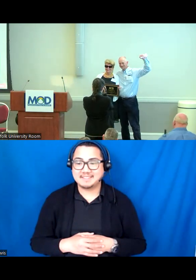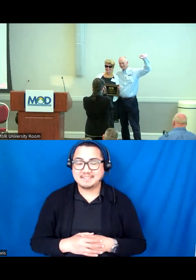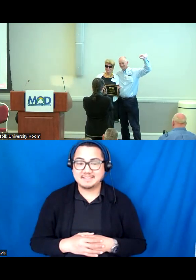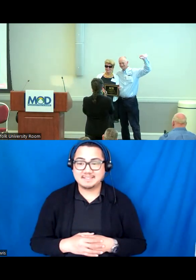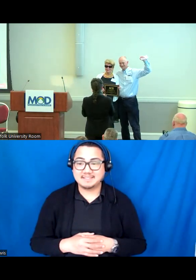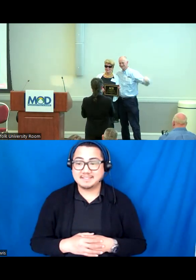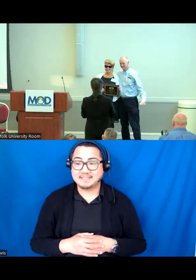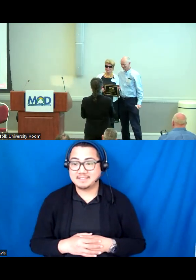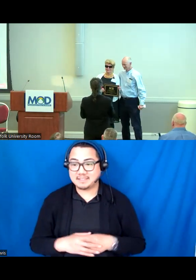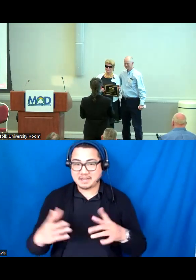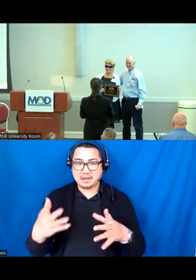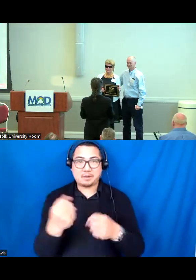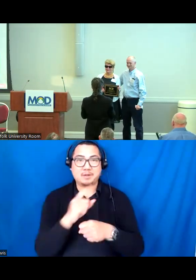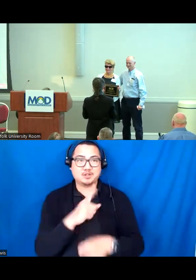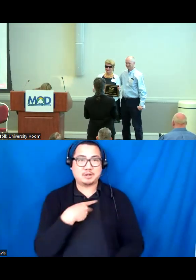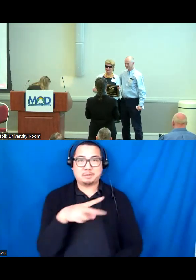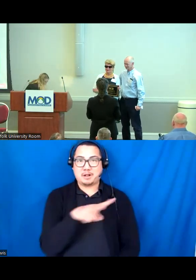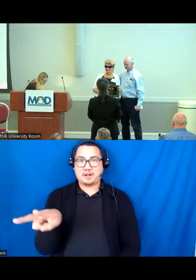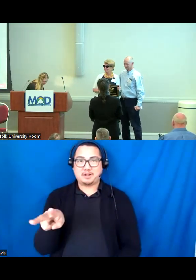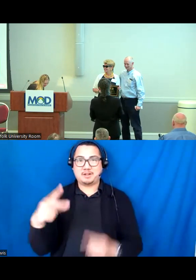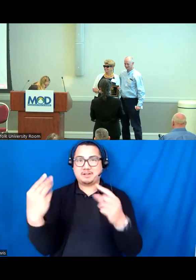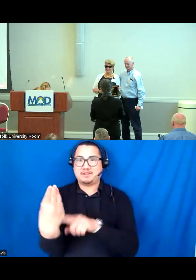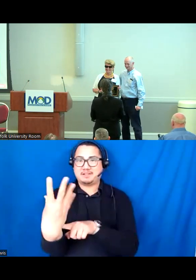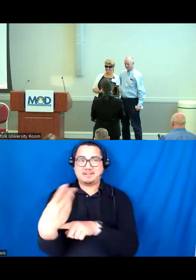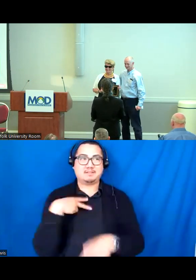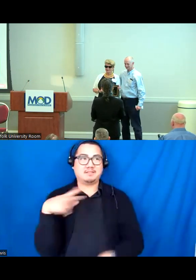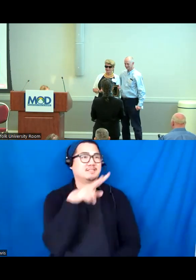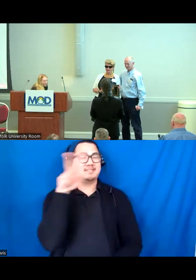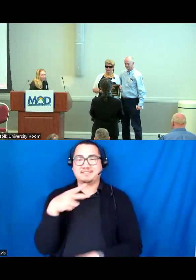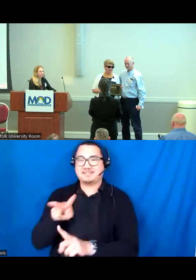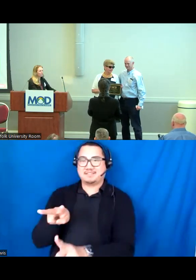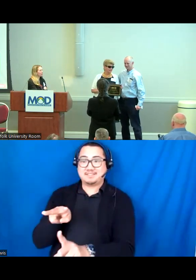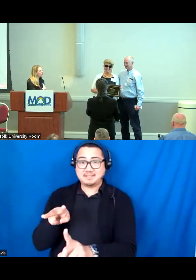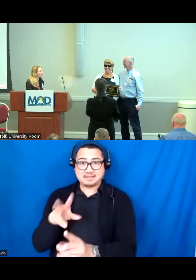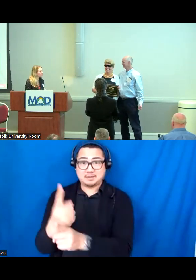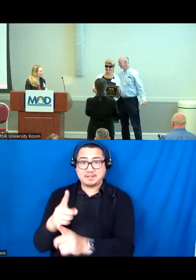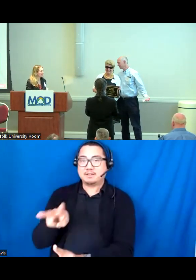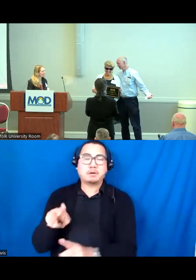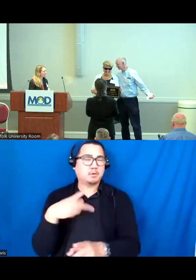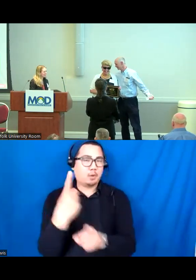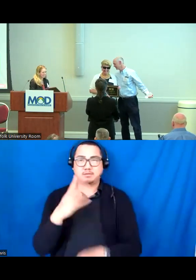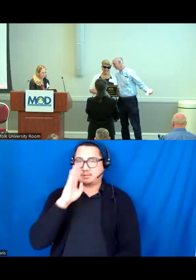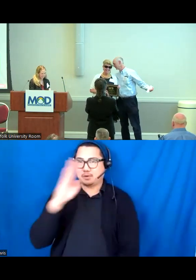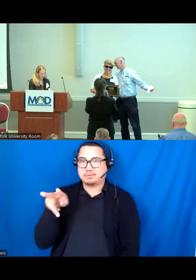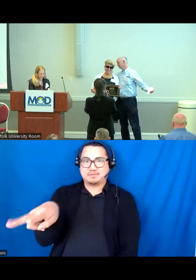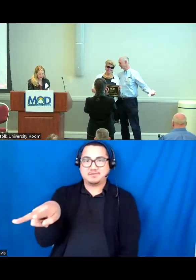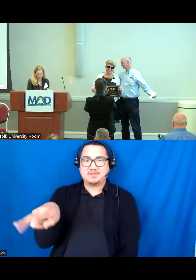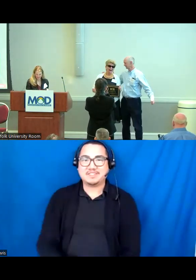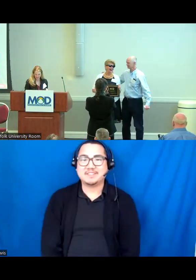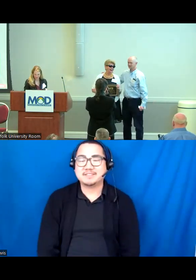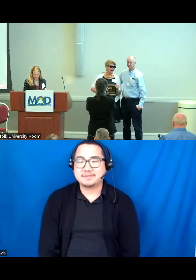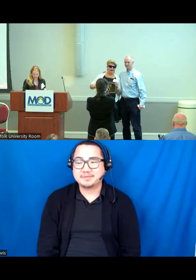I want to make sure I was looking towards the camera. I'm not sure where it is. Am I close? Yeah, you're good. Straight ahead. Straight ahead, Mary.